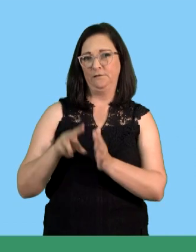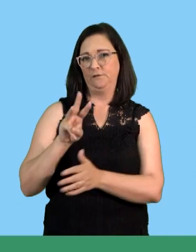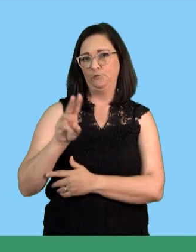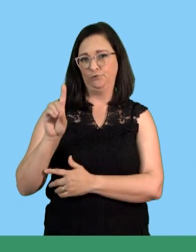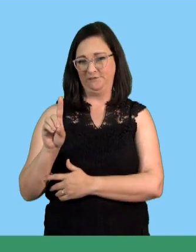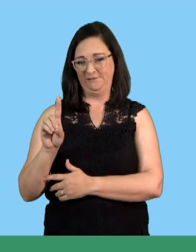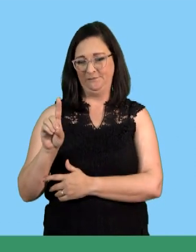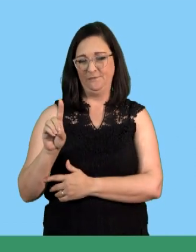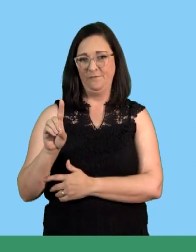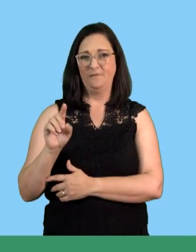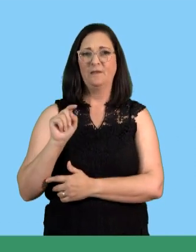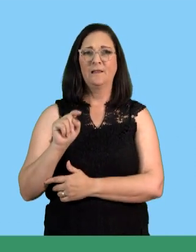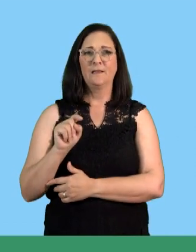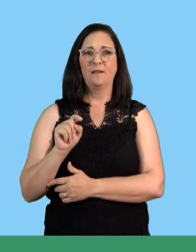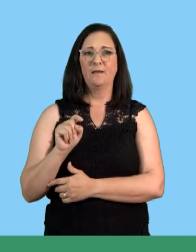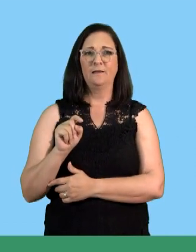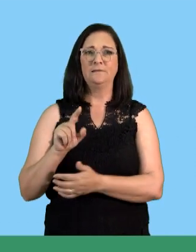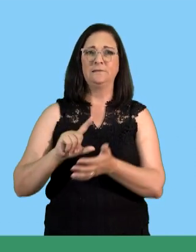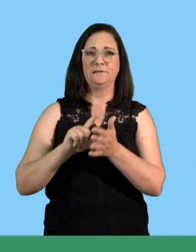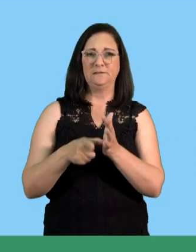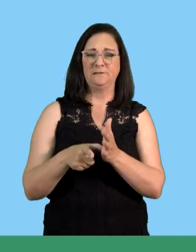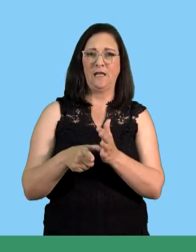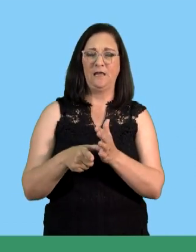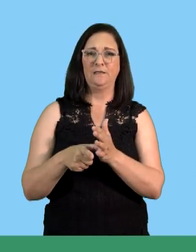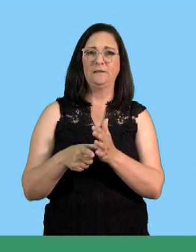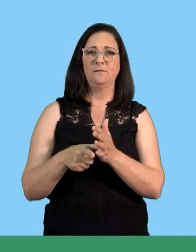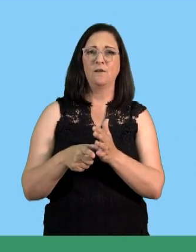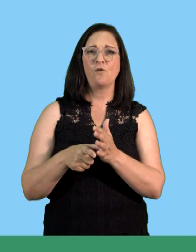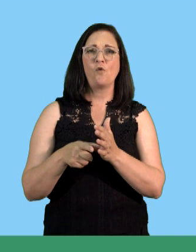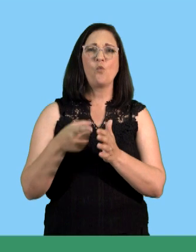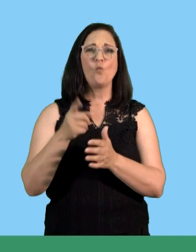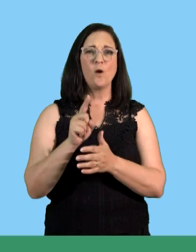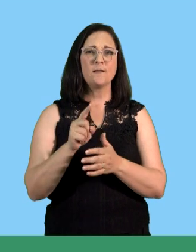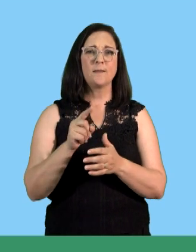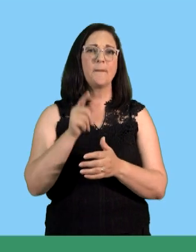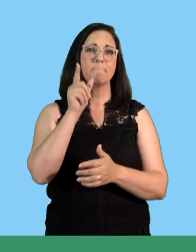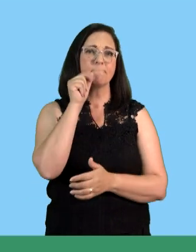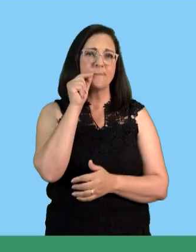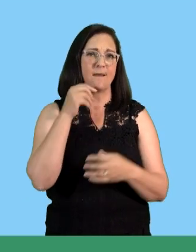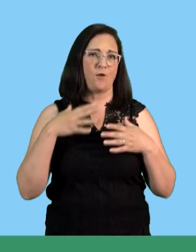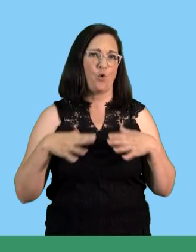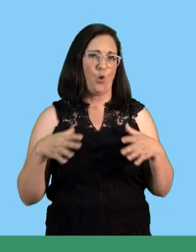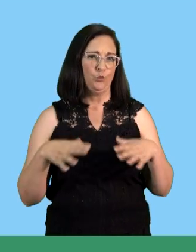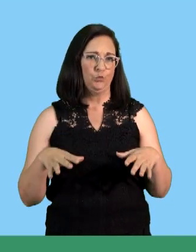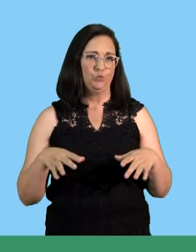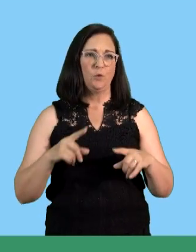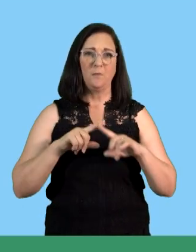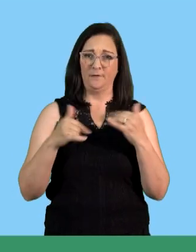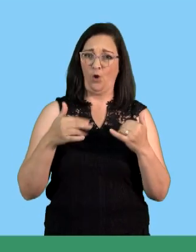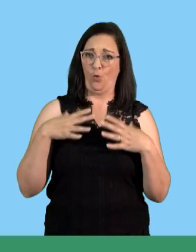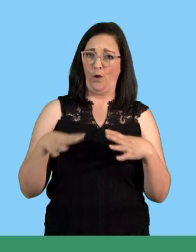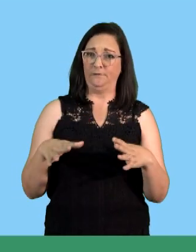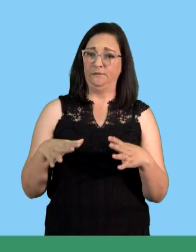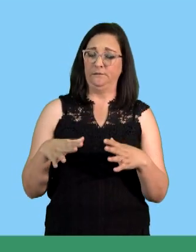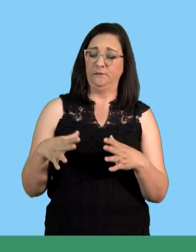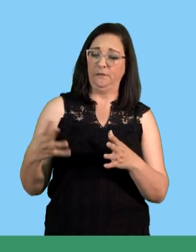WD, Wilbur Clothing Designers specializes in menswear. They want to introduce